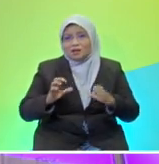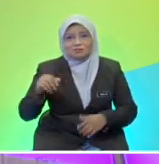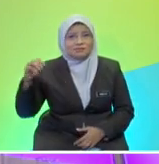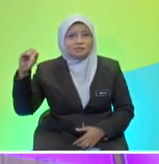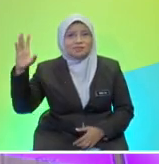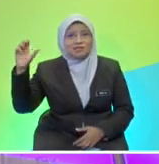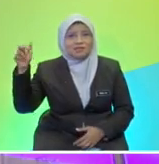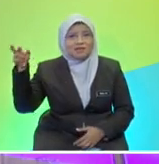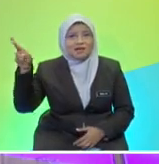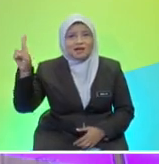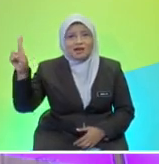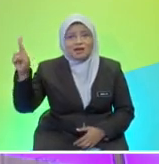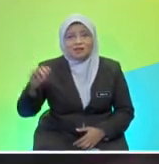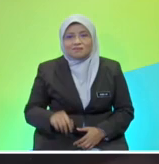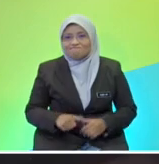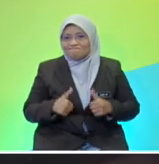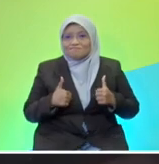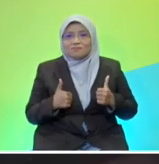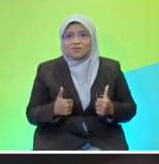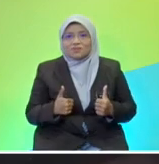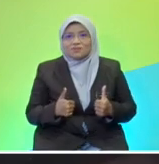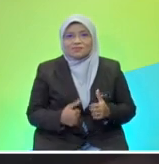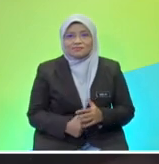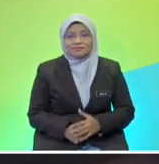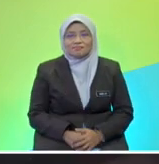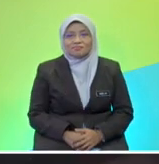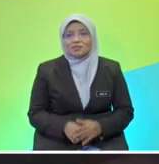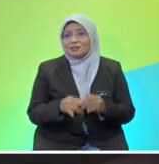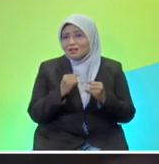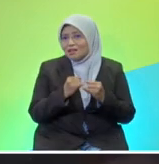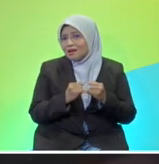C-A-R. Car. Good job. And okay.